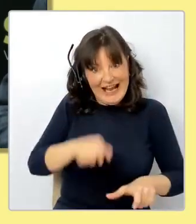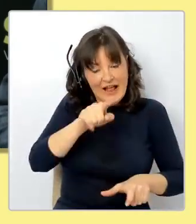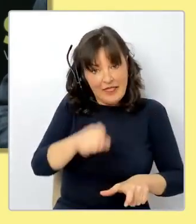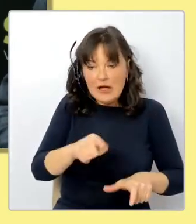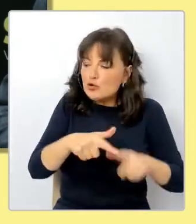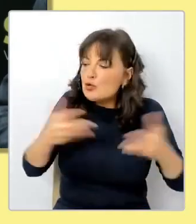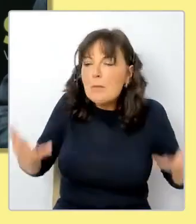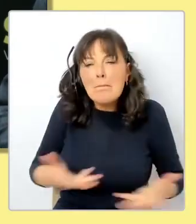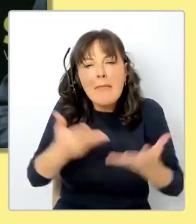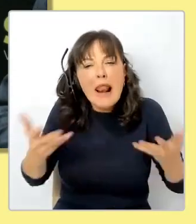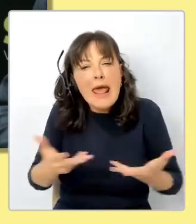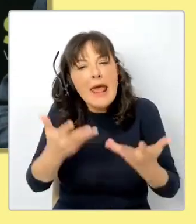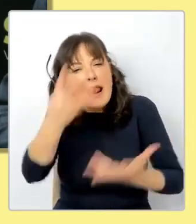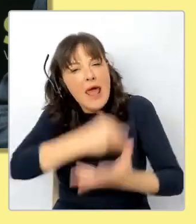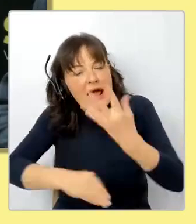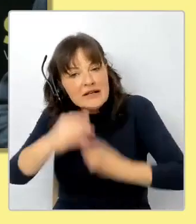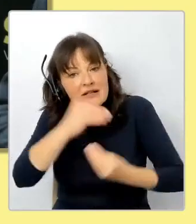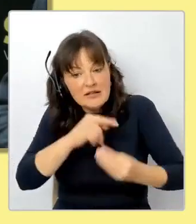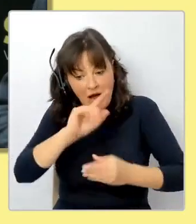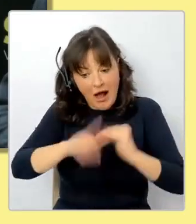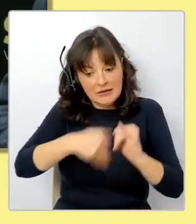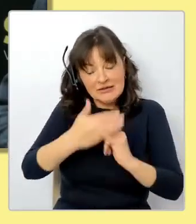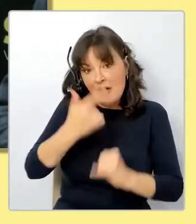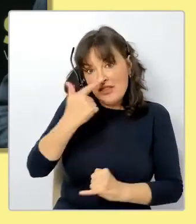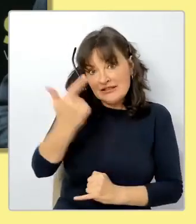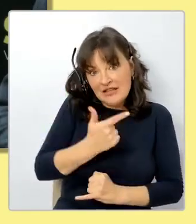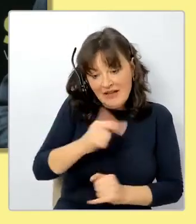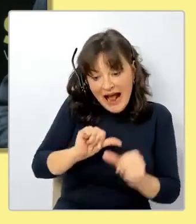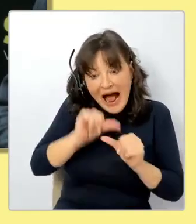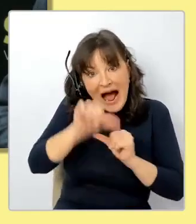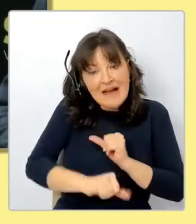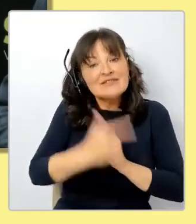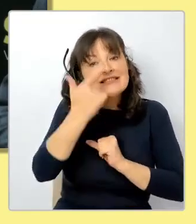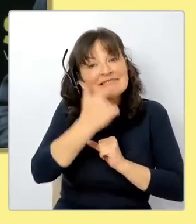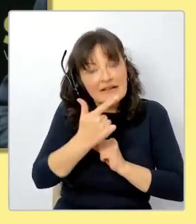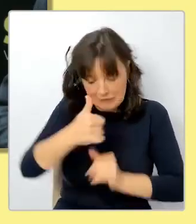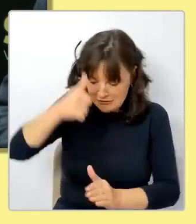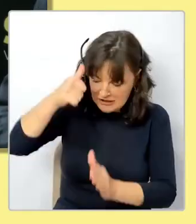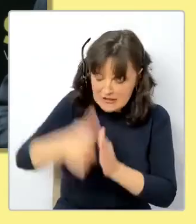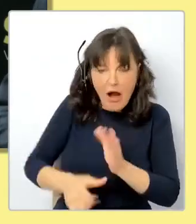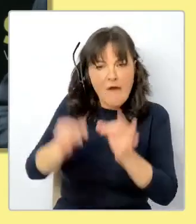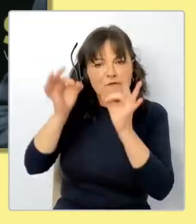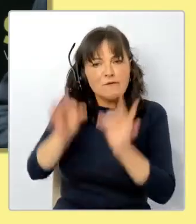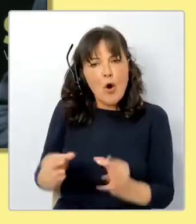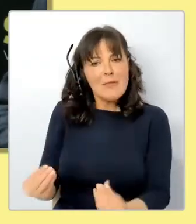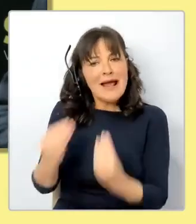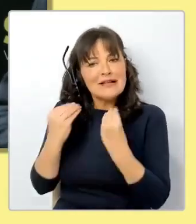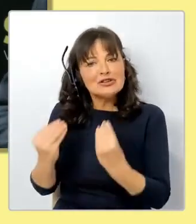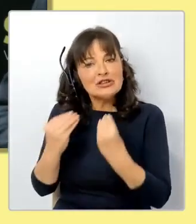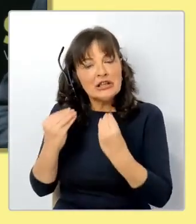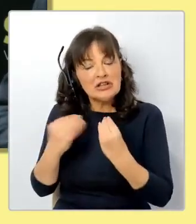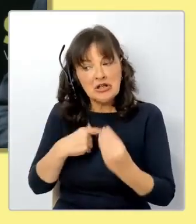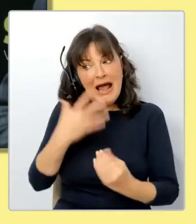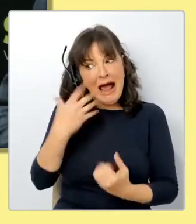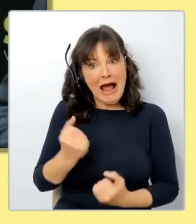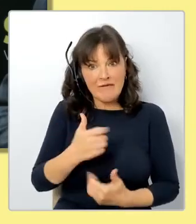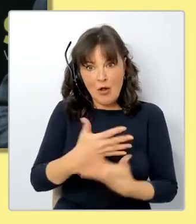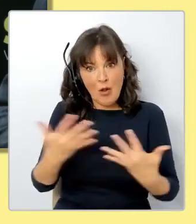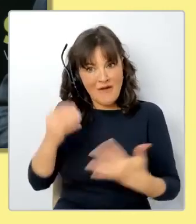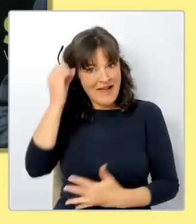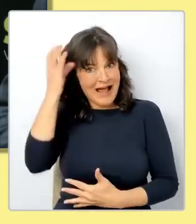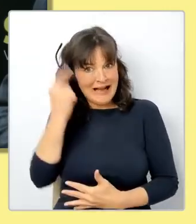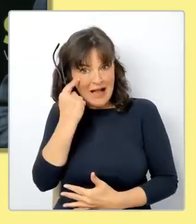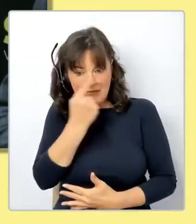into a more formal system. And there's some good international evidence about how well that works and what sort of a start that gives for children. So that's something that I would